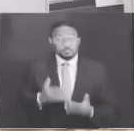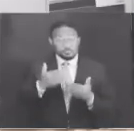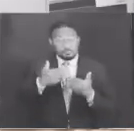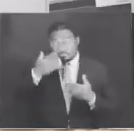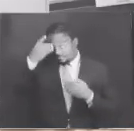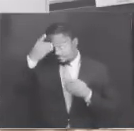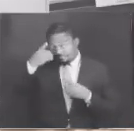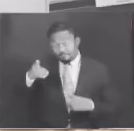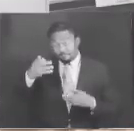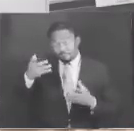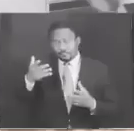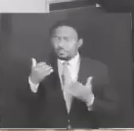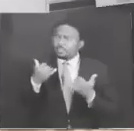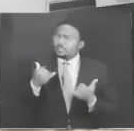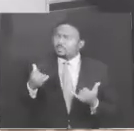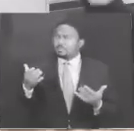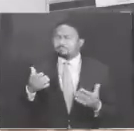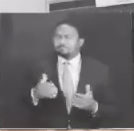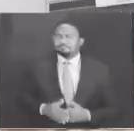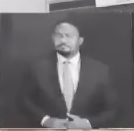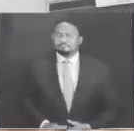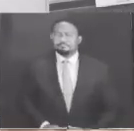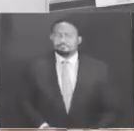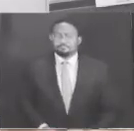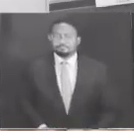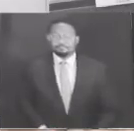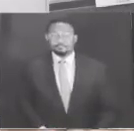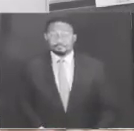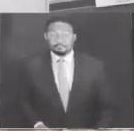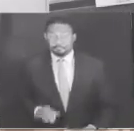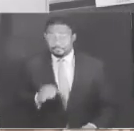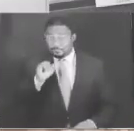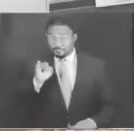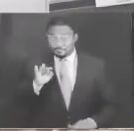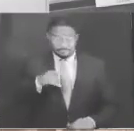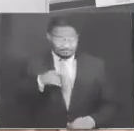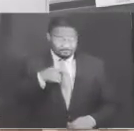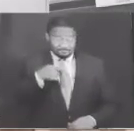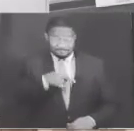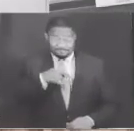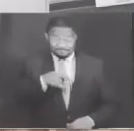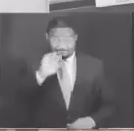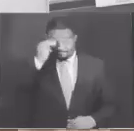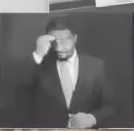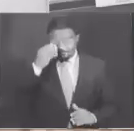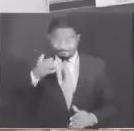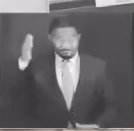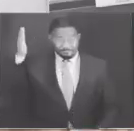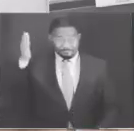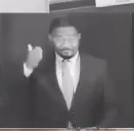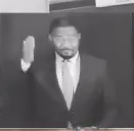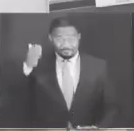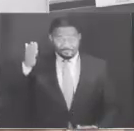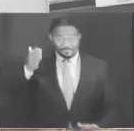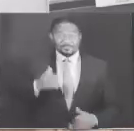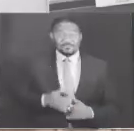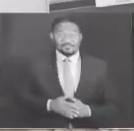it is, the minister makes a statement